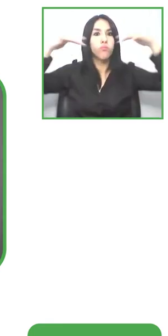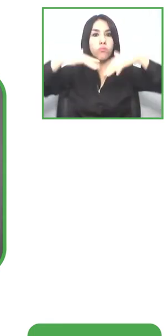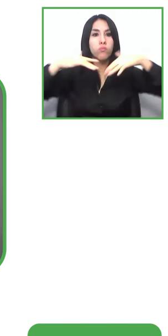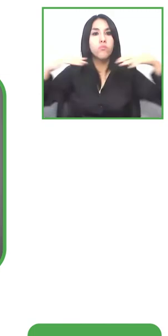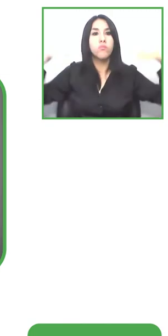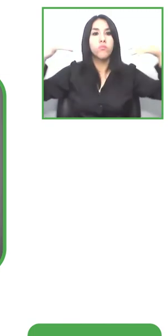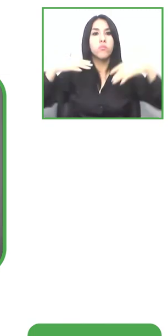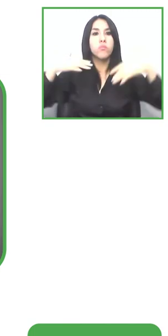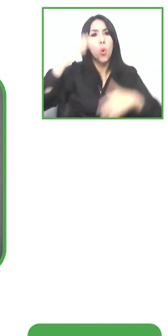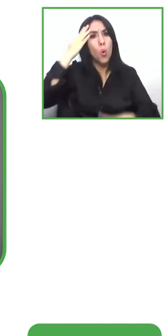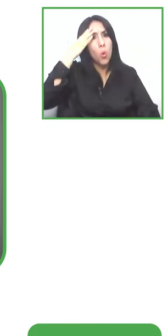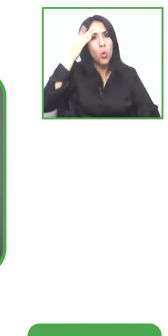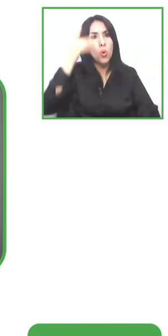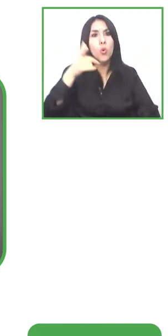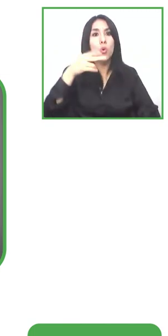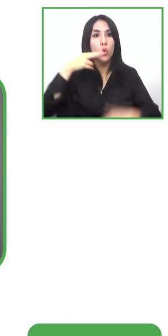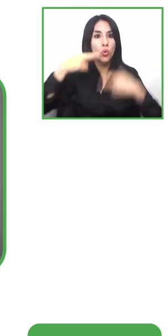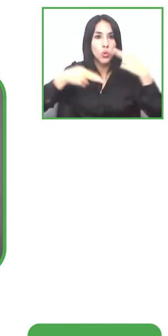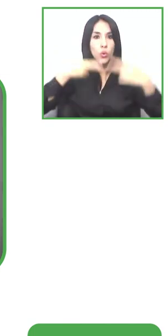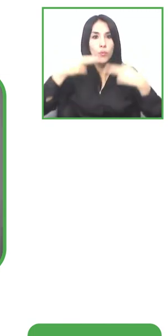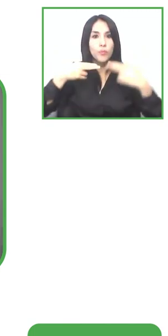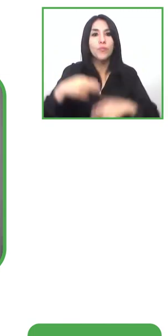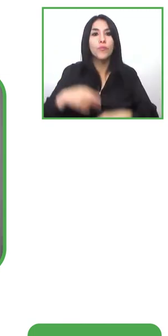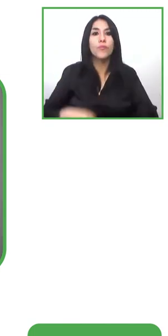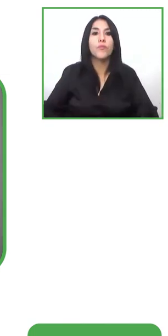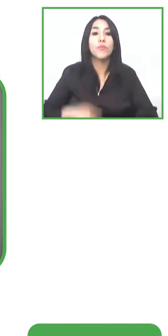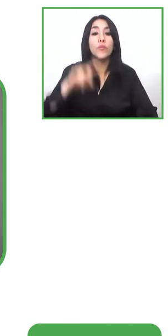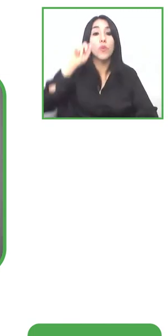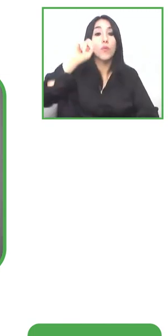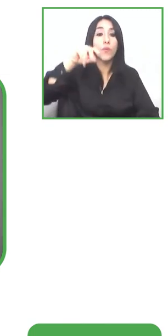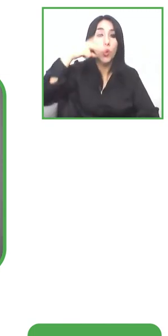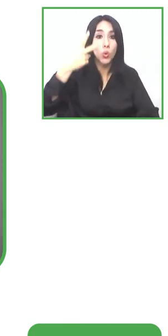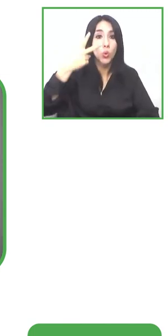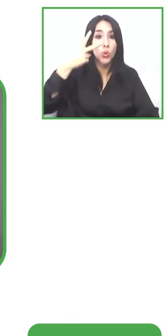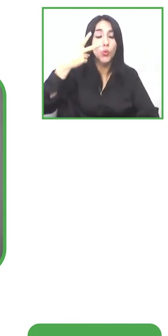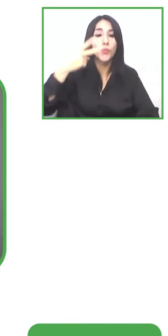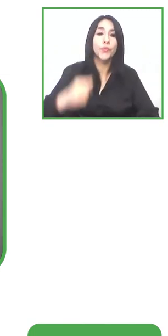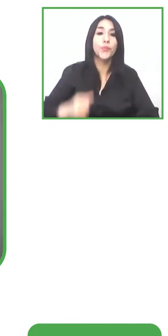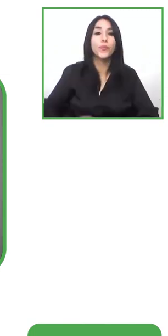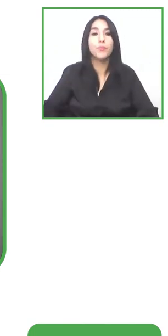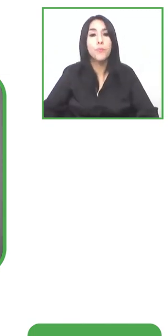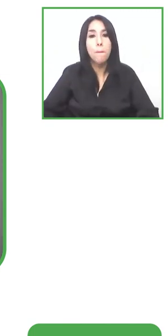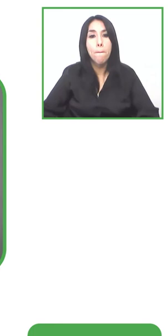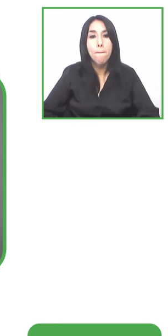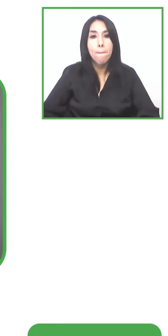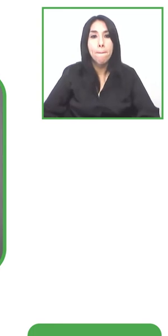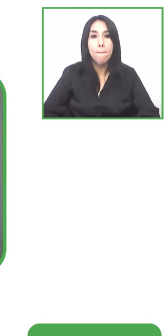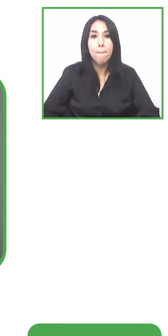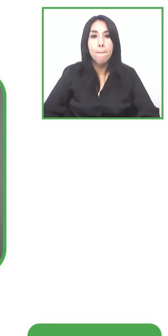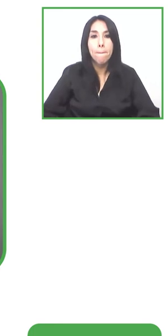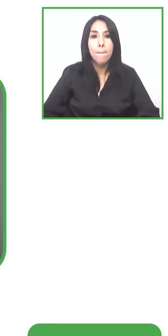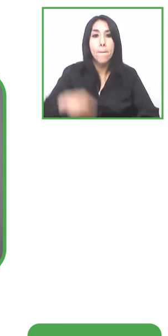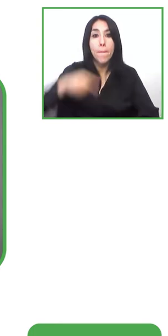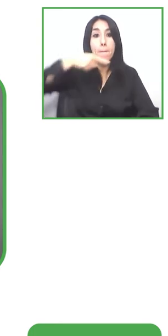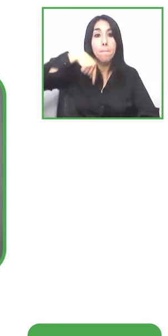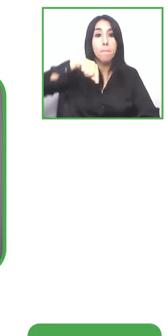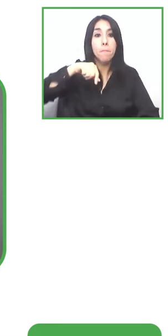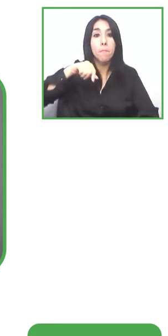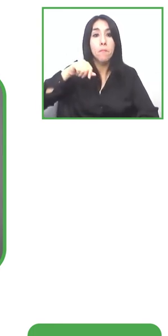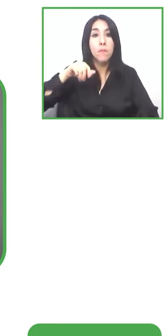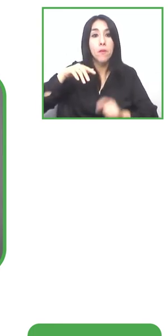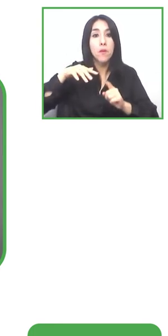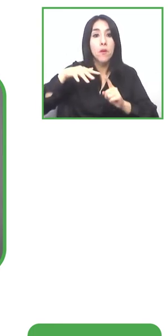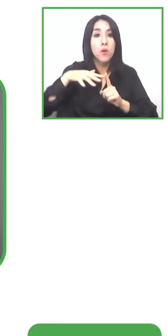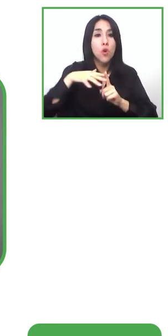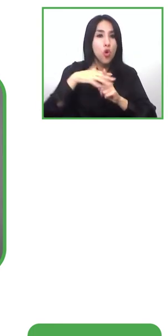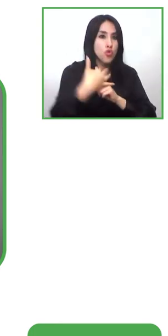any clients from any area or any country can come and visit us. And that's the first